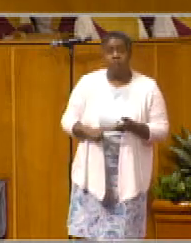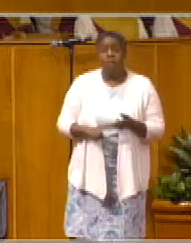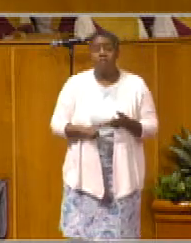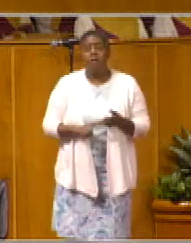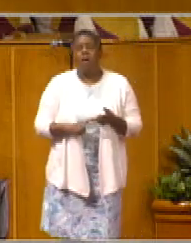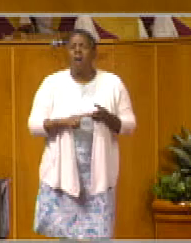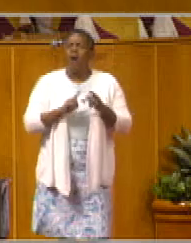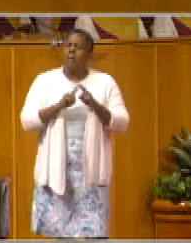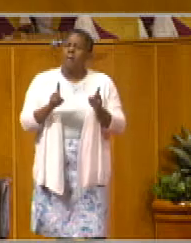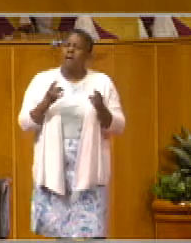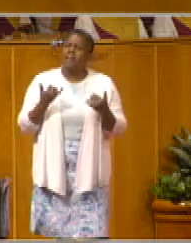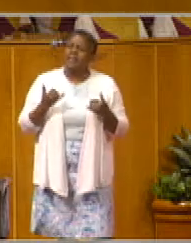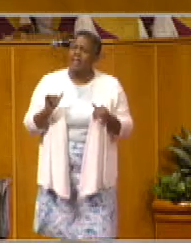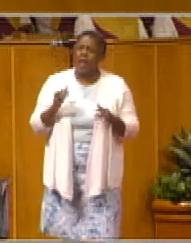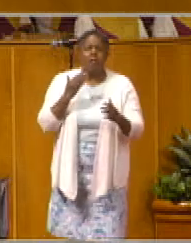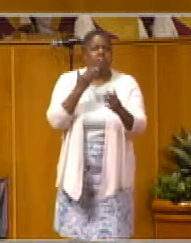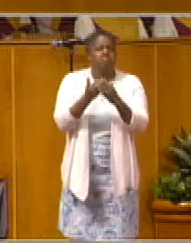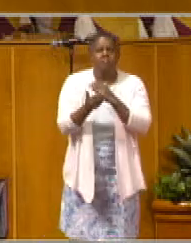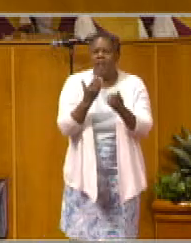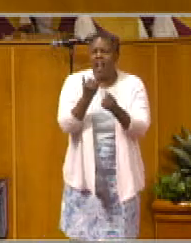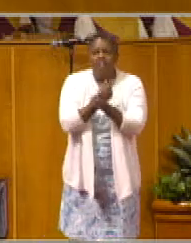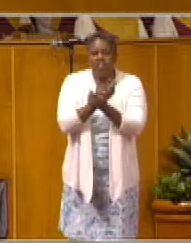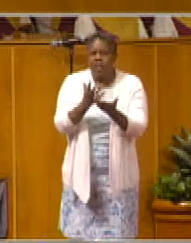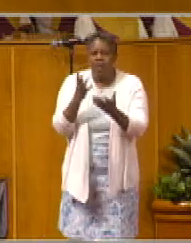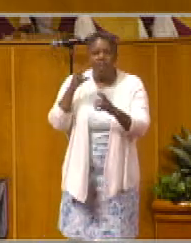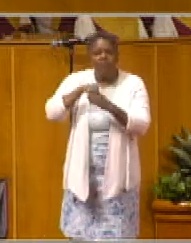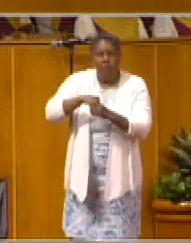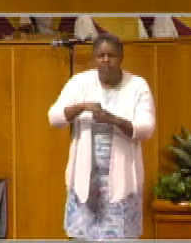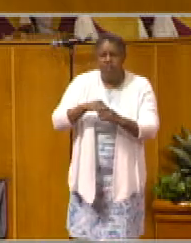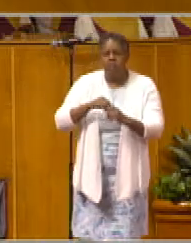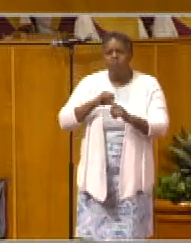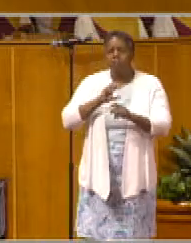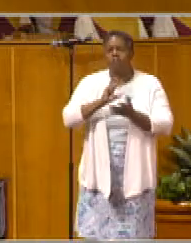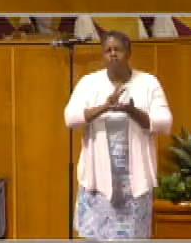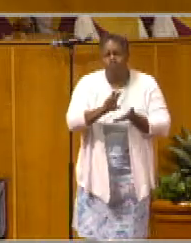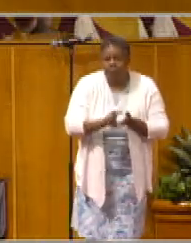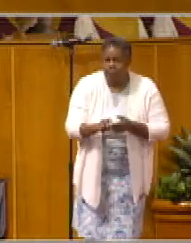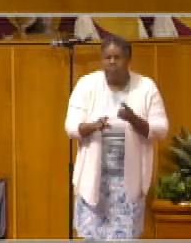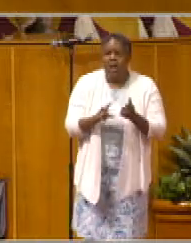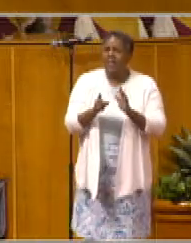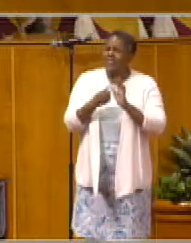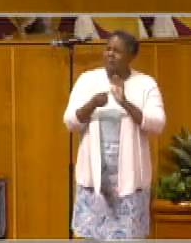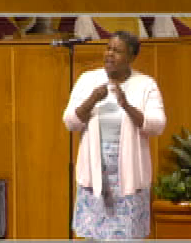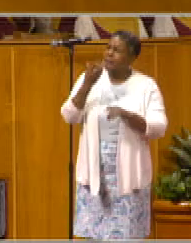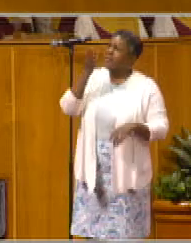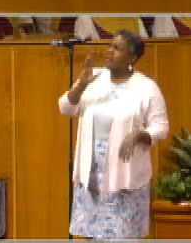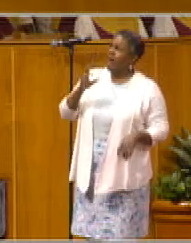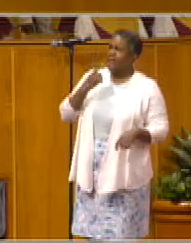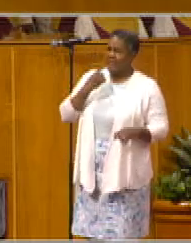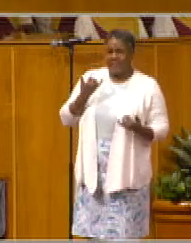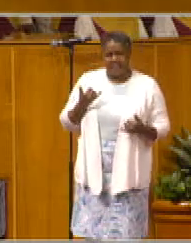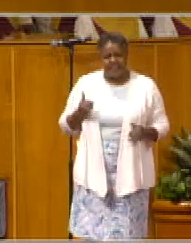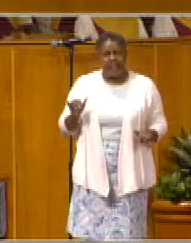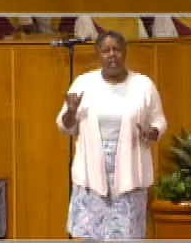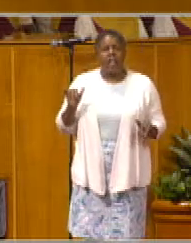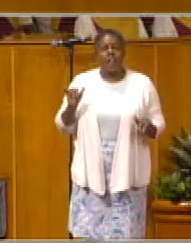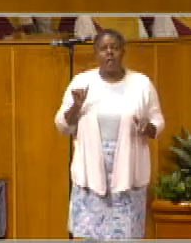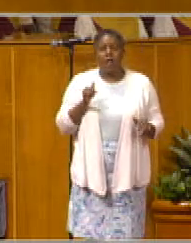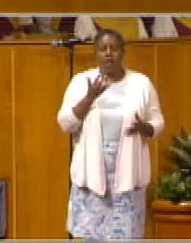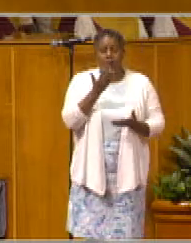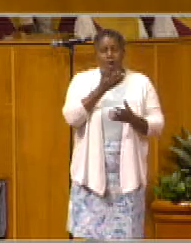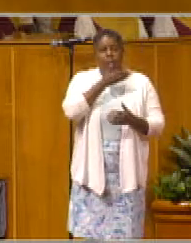And yet, in spite of all you've invested, sometimes God says it's falling